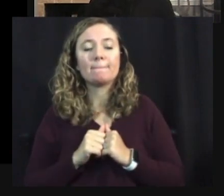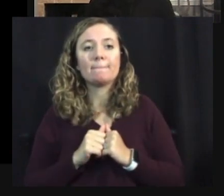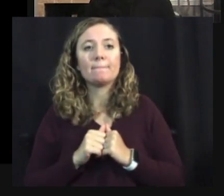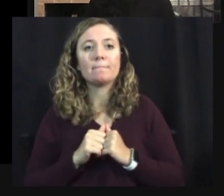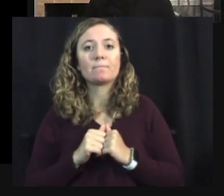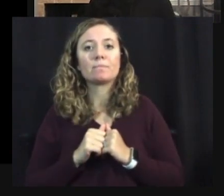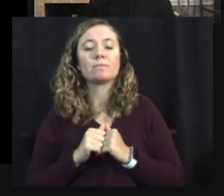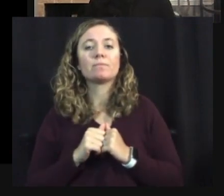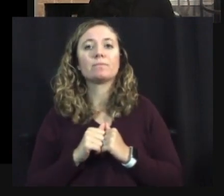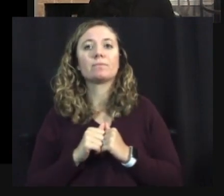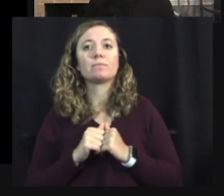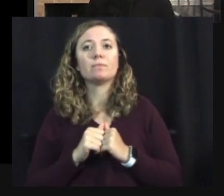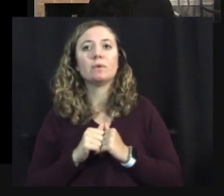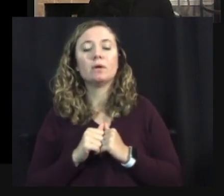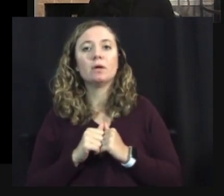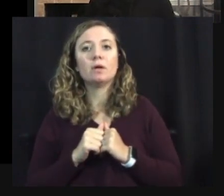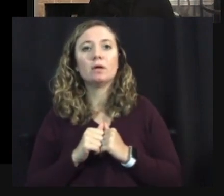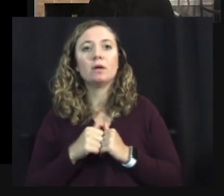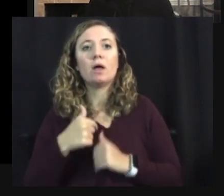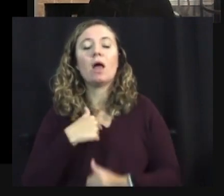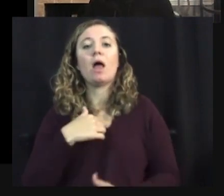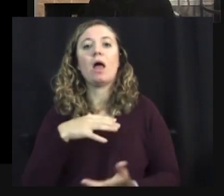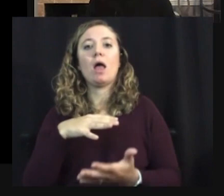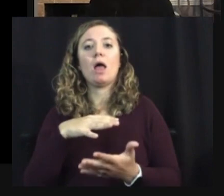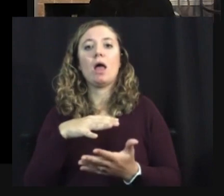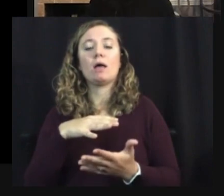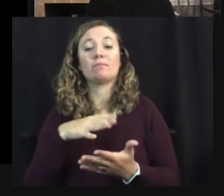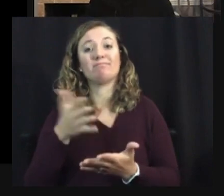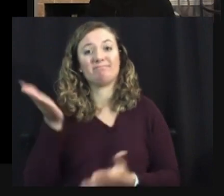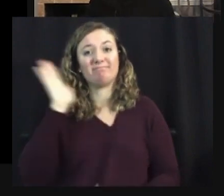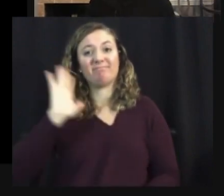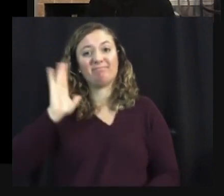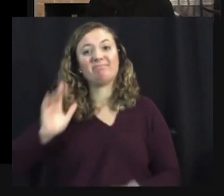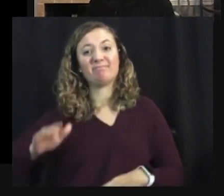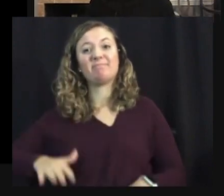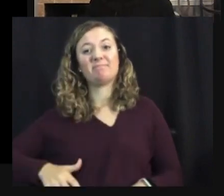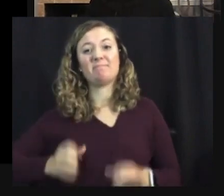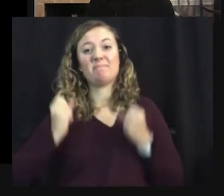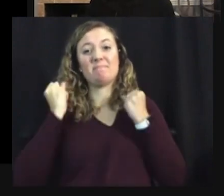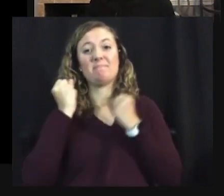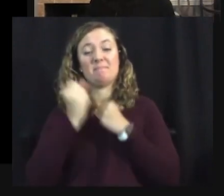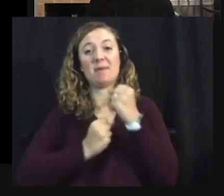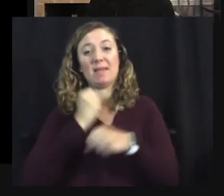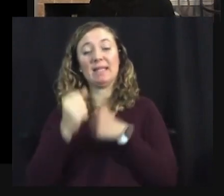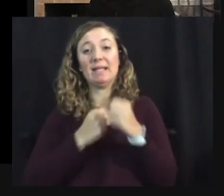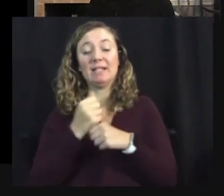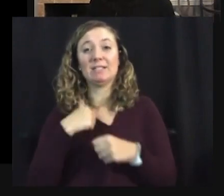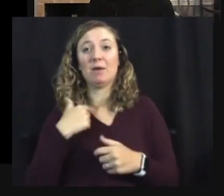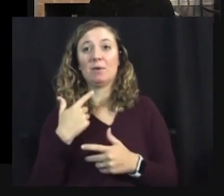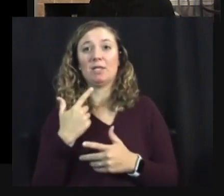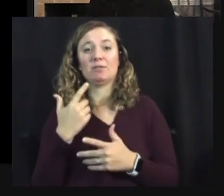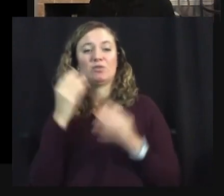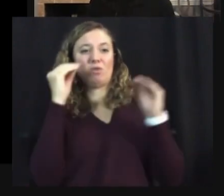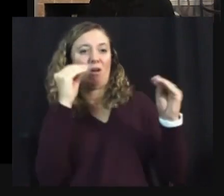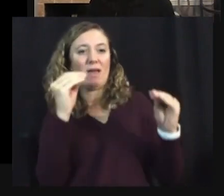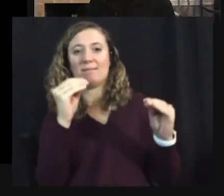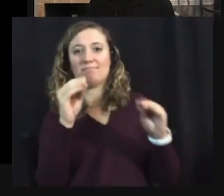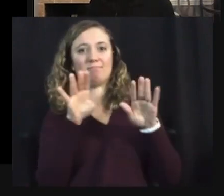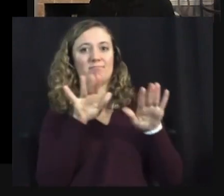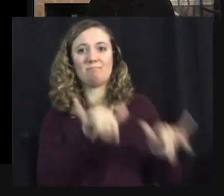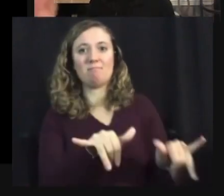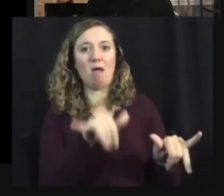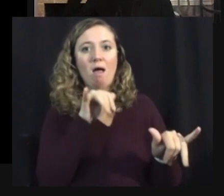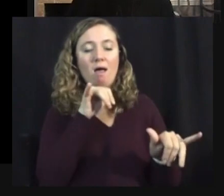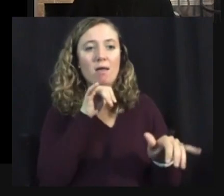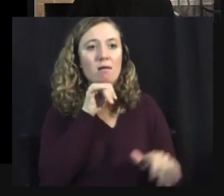movement. I learned to be stock still for so many years of my life. I have trouble moving even when I need to. Even when I